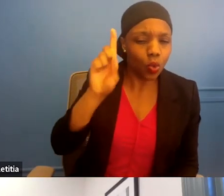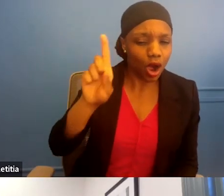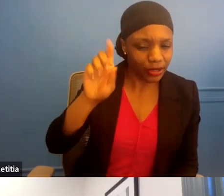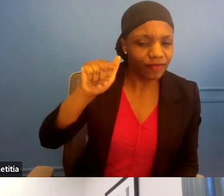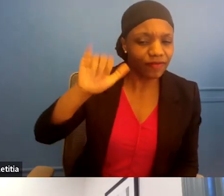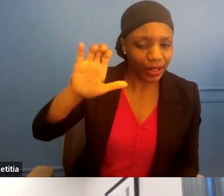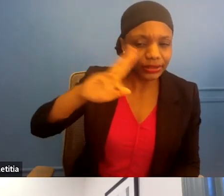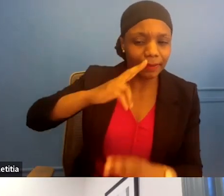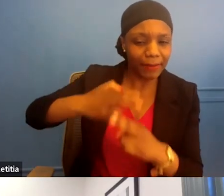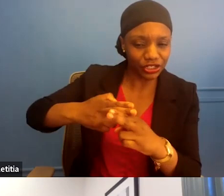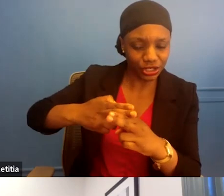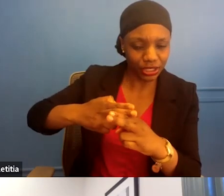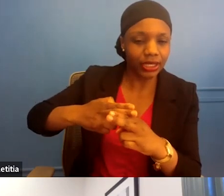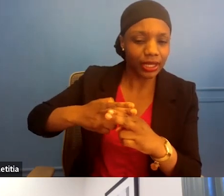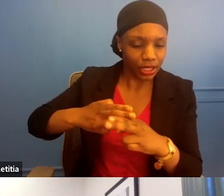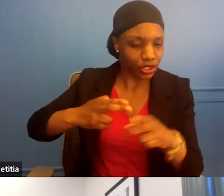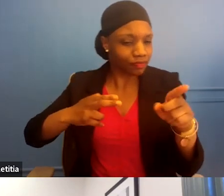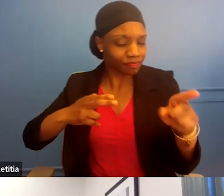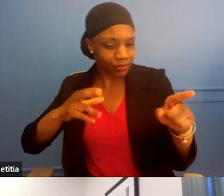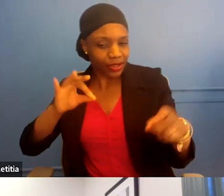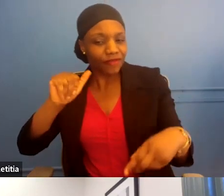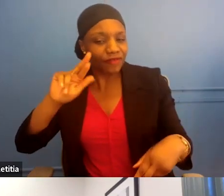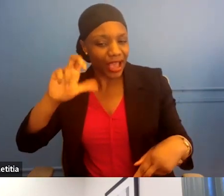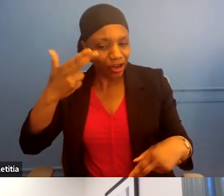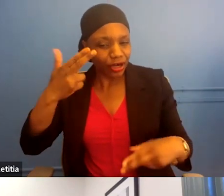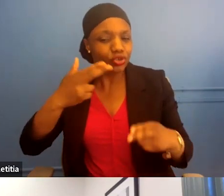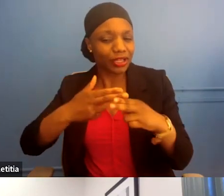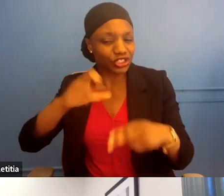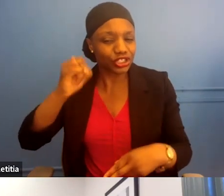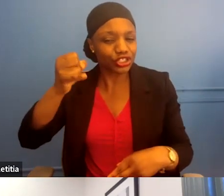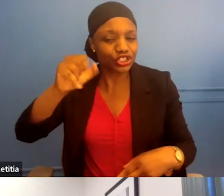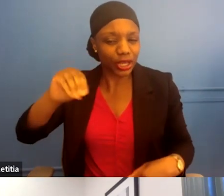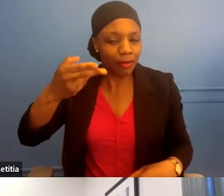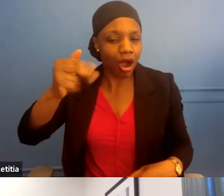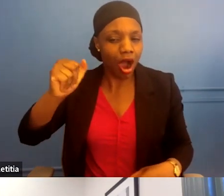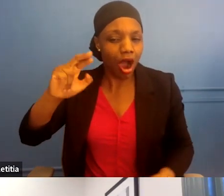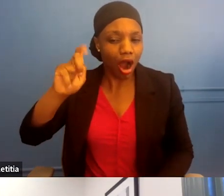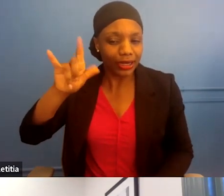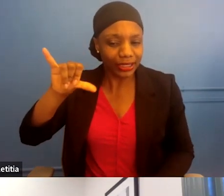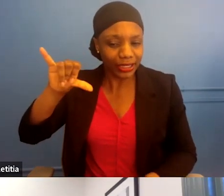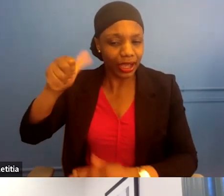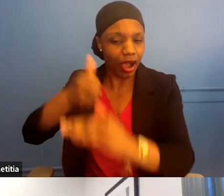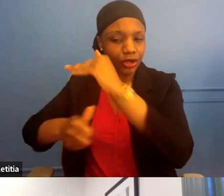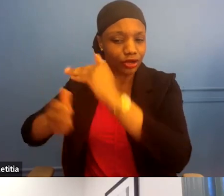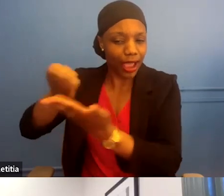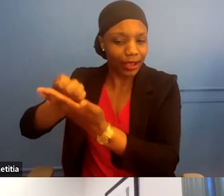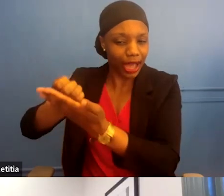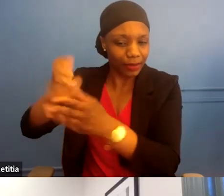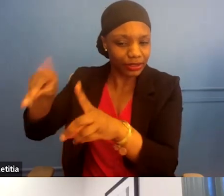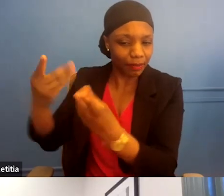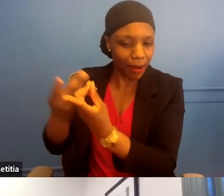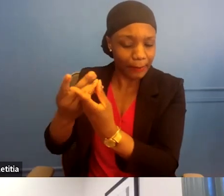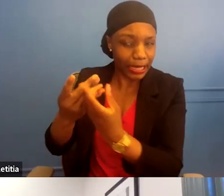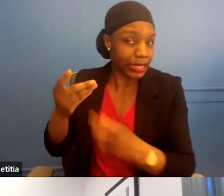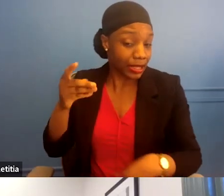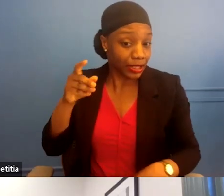mentioned, I think it was you, Farah, who said you took a course with Jim Hartley in economics. I don't know whether there are any of the